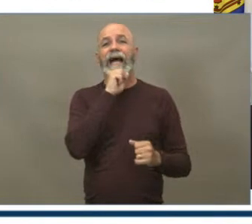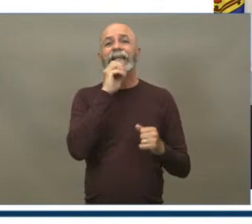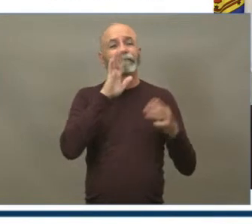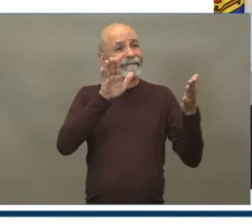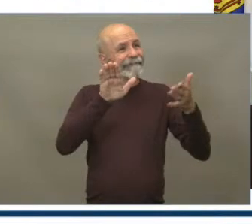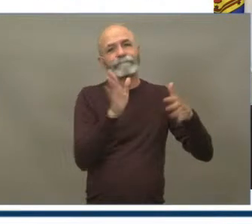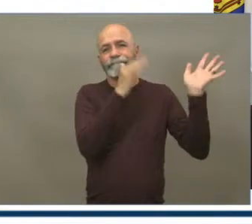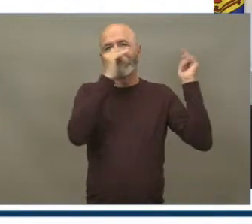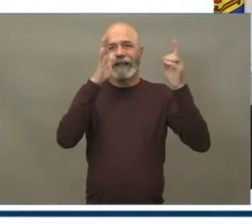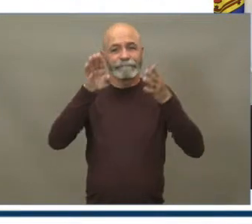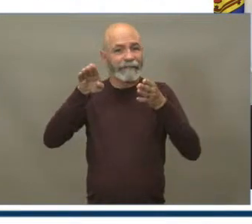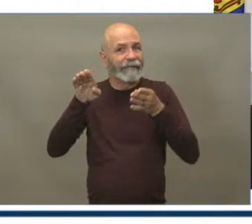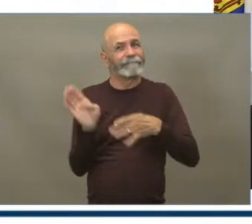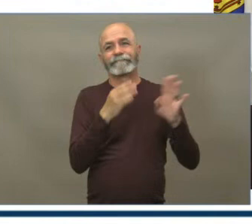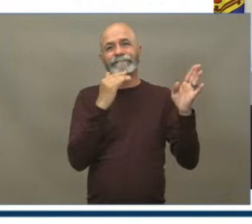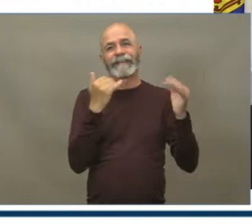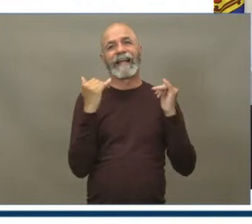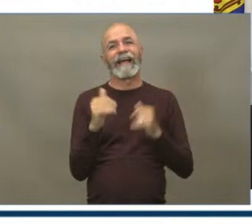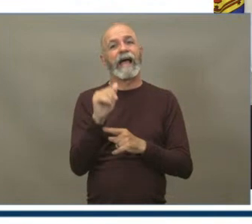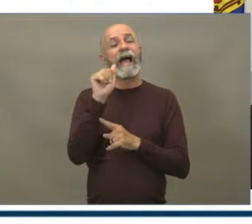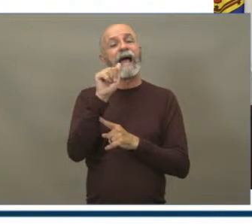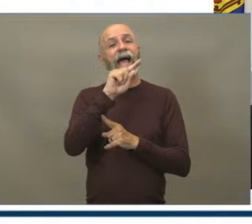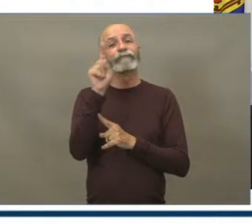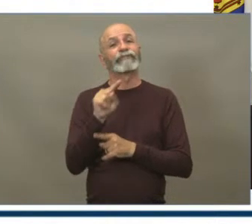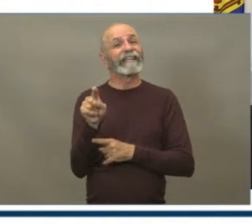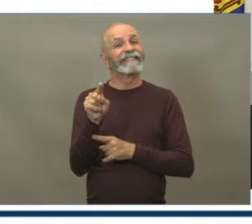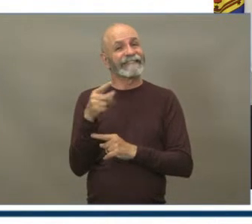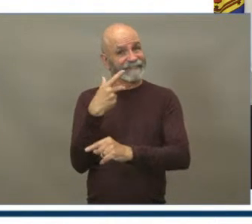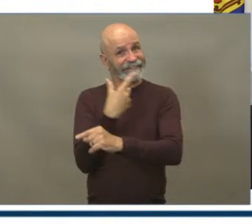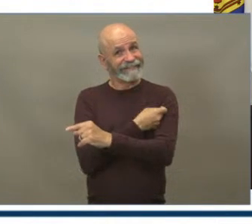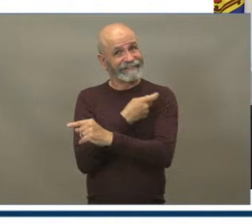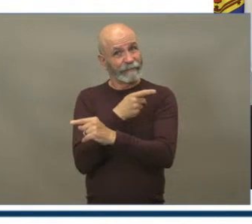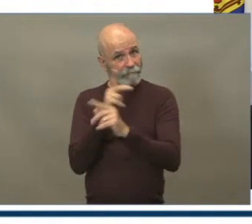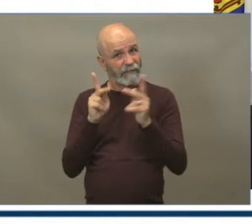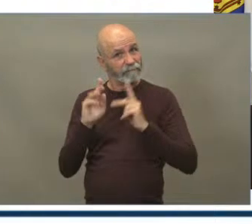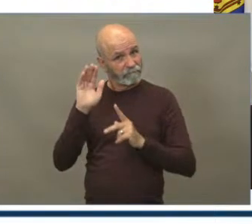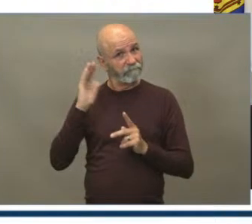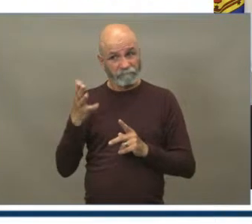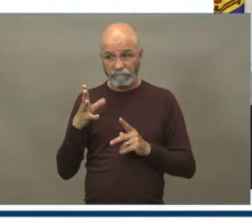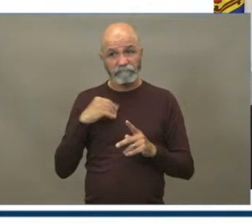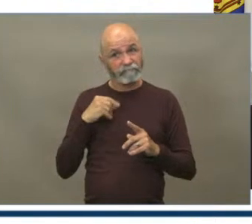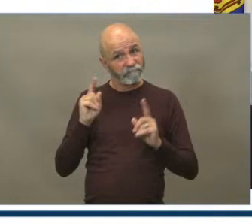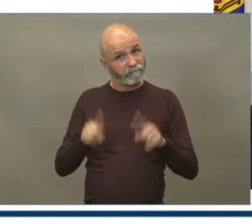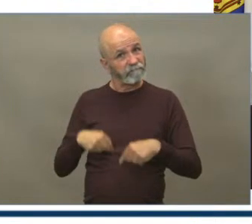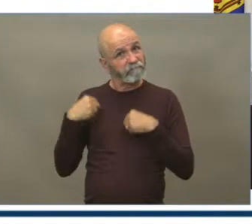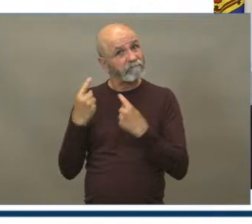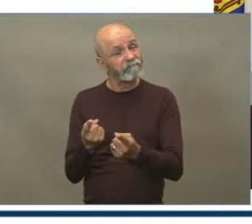with the AstraZeneca. Are we seeing the uptake we need to see in order to meet the targets of